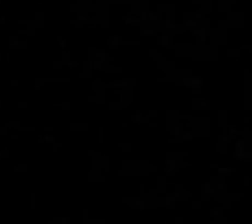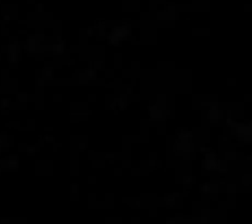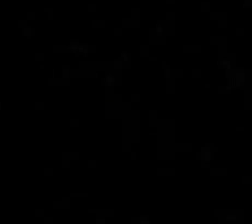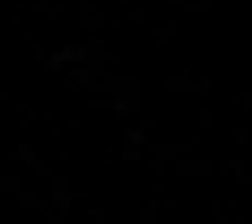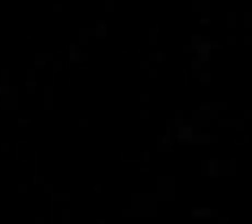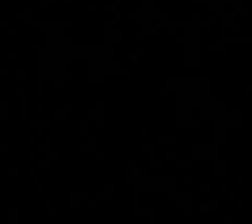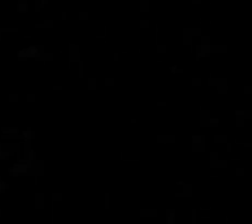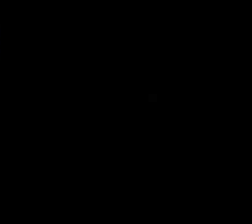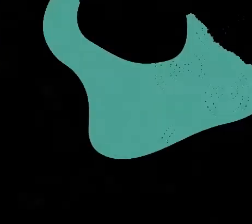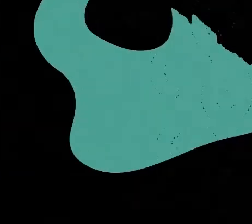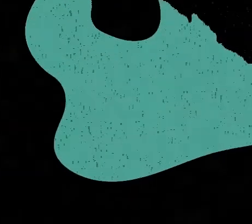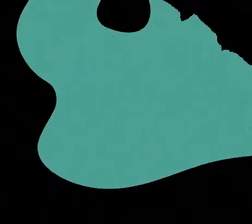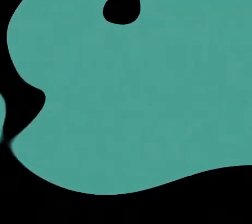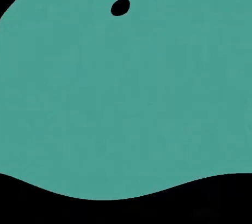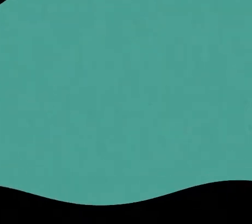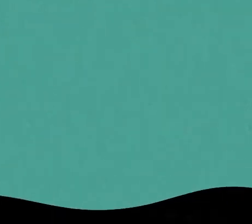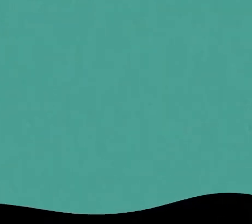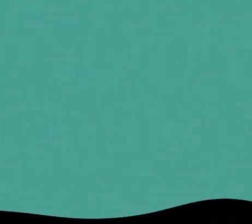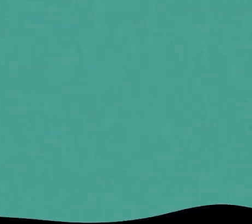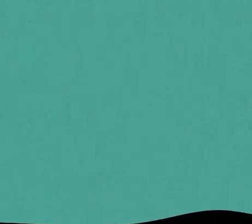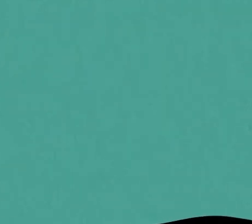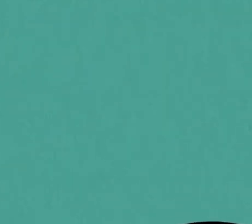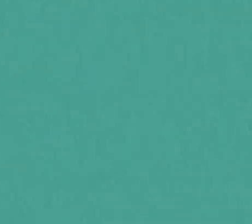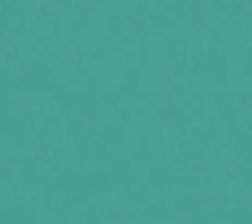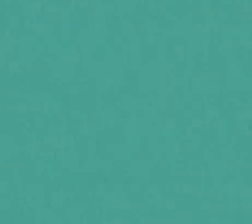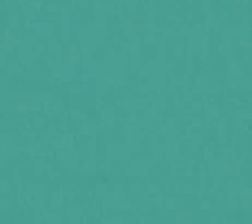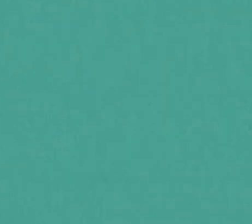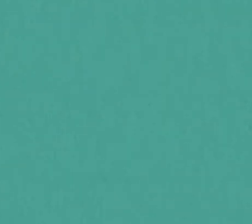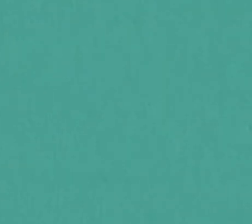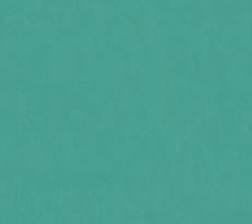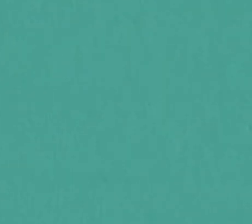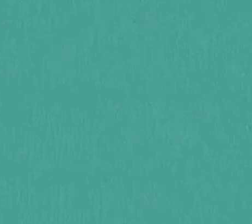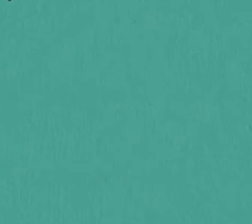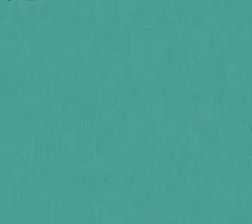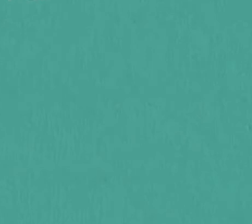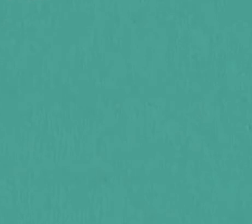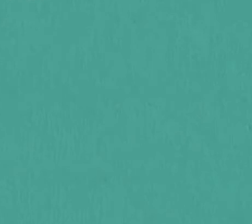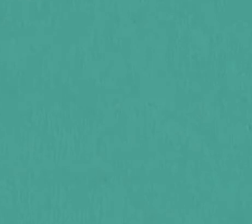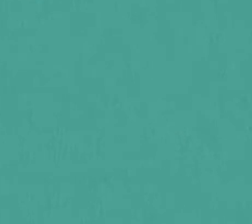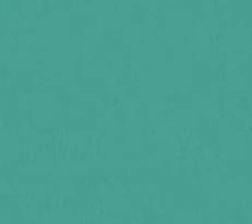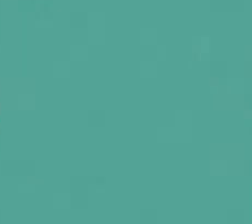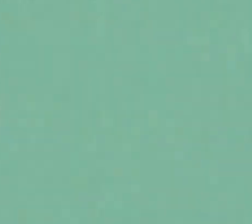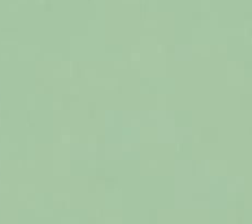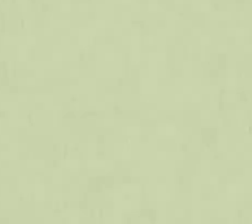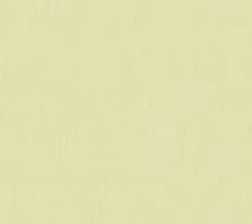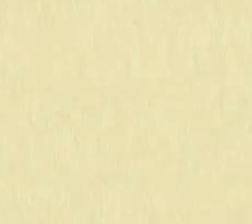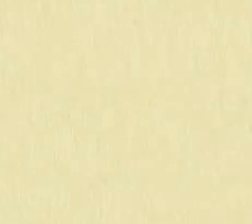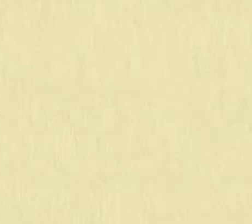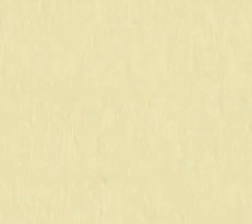a colorful world with Black joy, where Black communities are well connected, safe from toxins, and